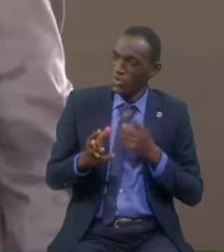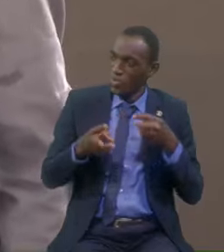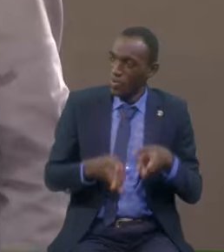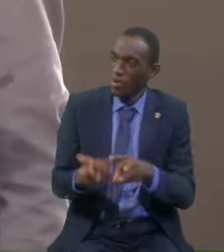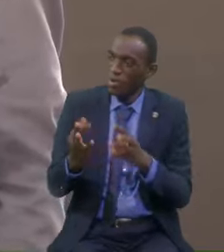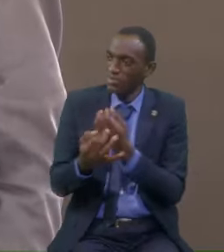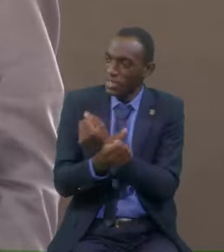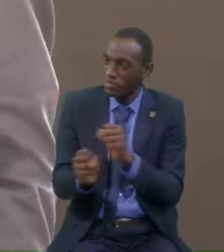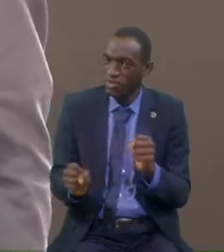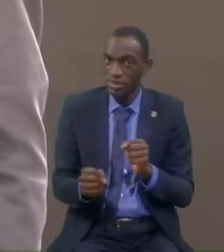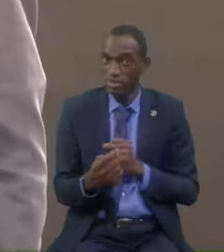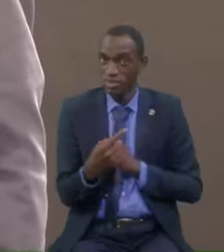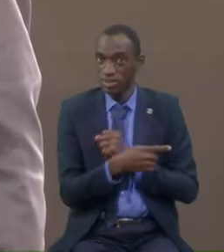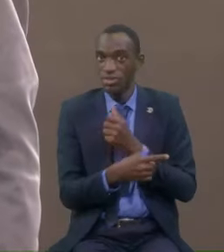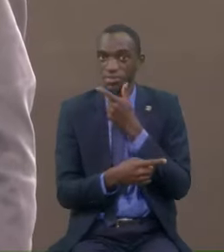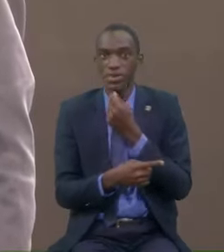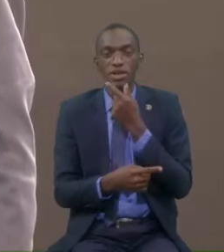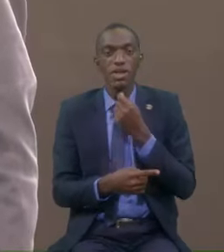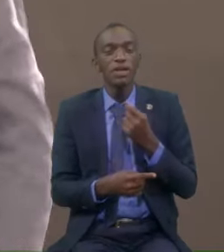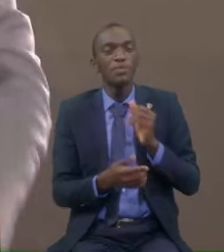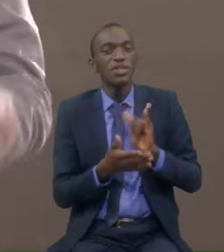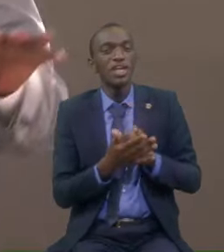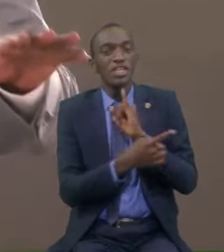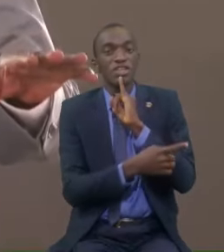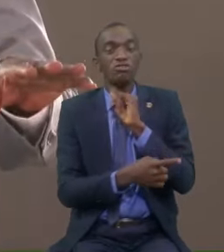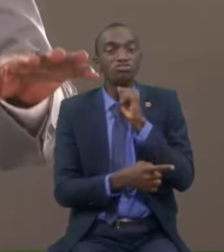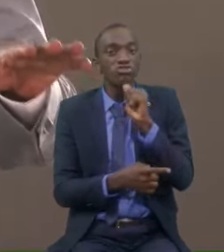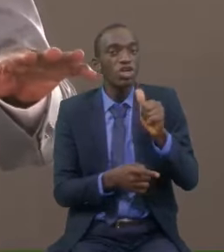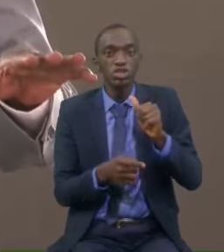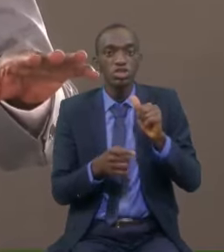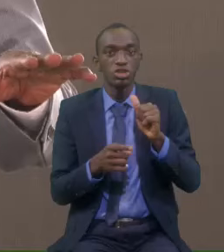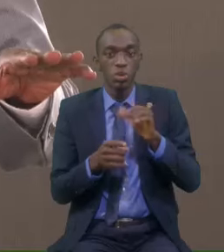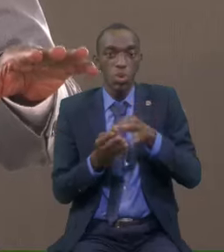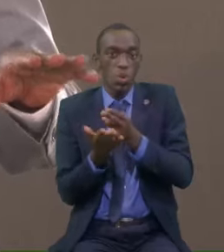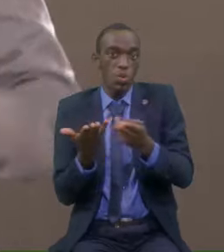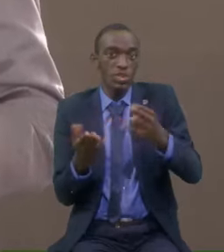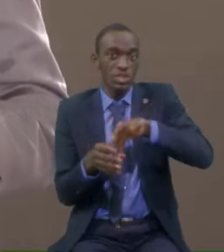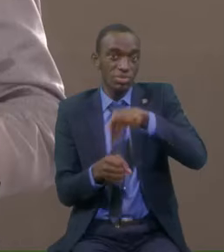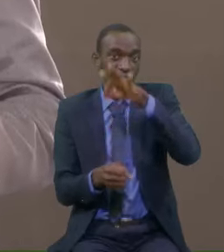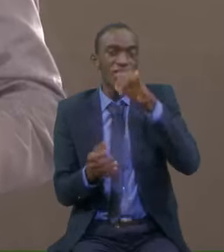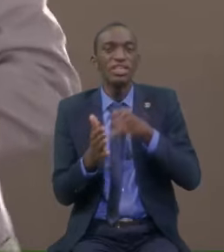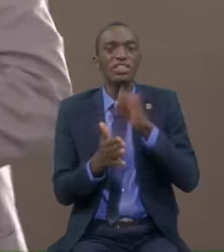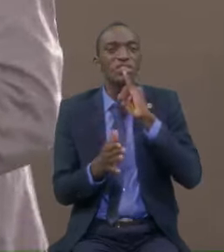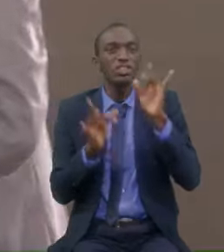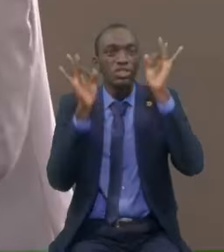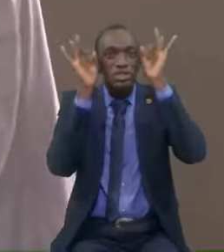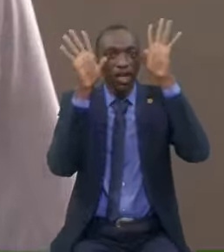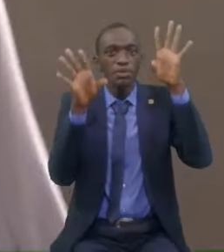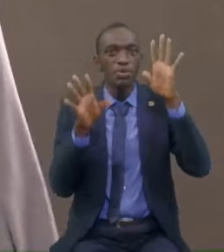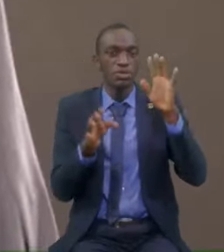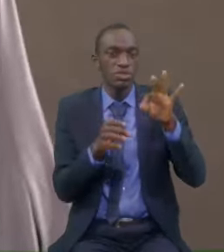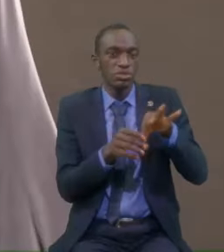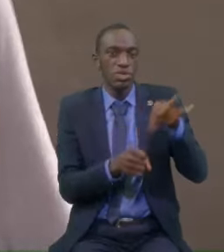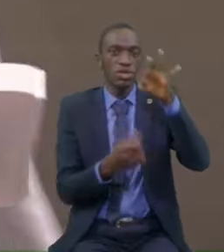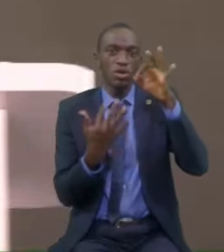human spirit. That's not Holy Spirit. The horrible spirit of the devil. And there